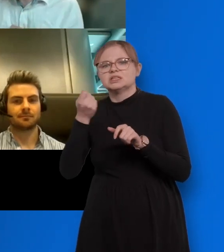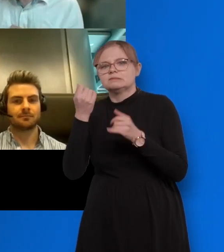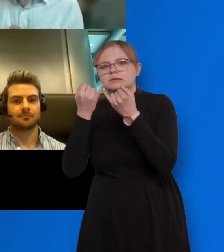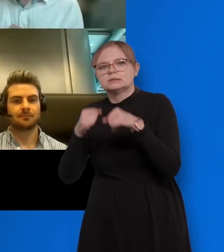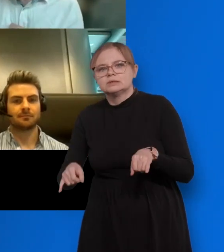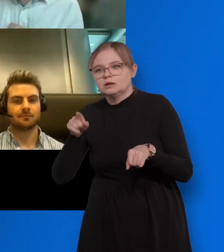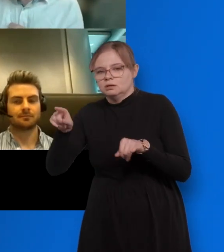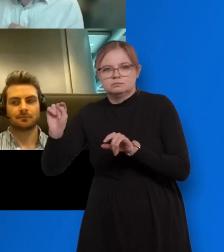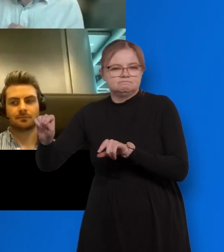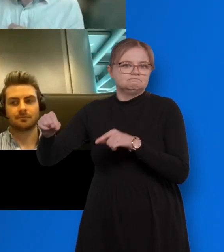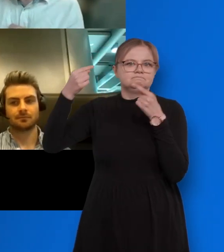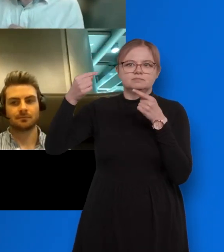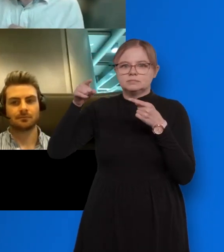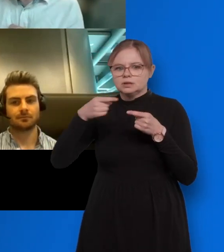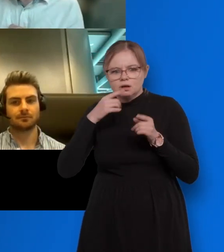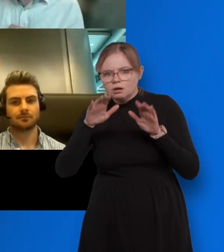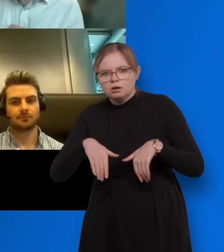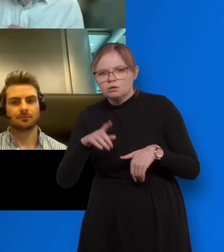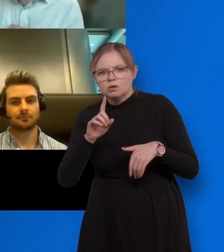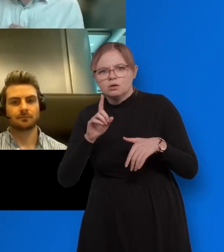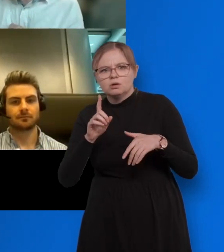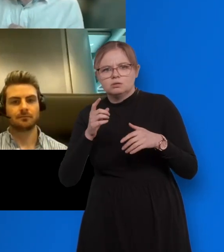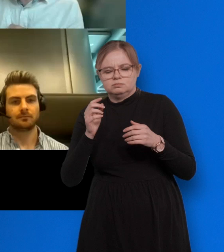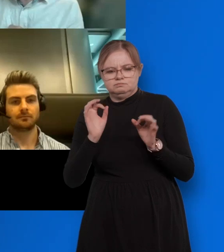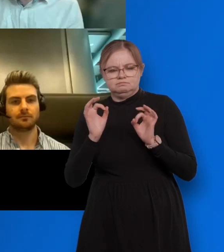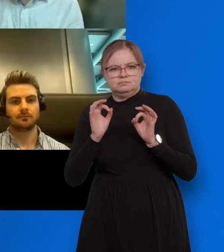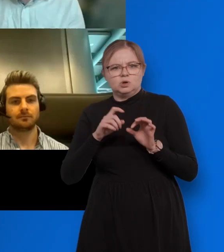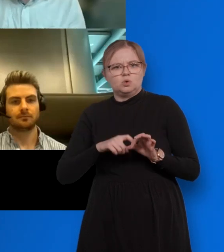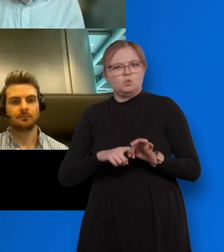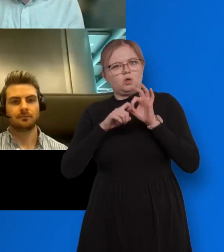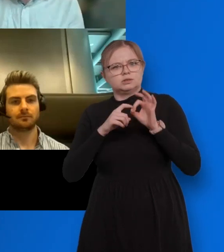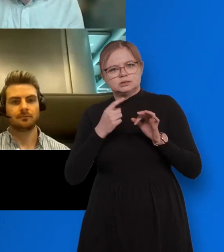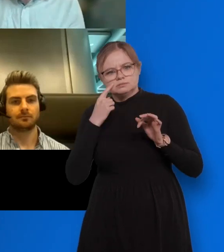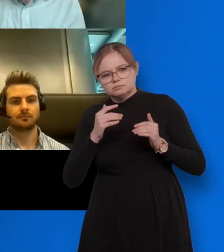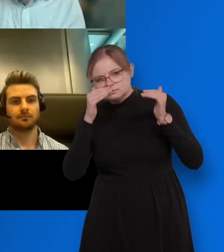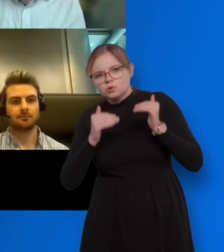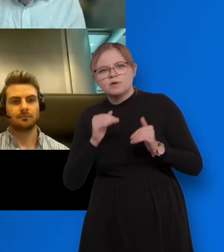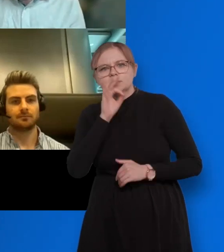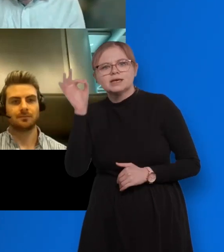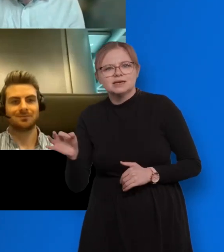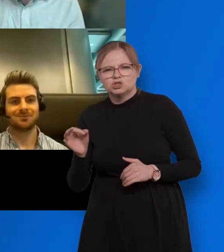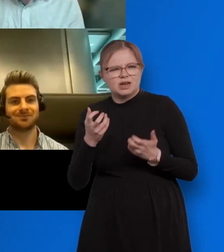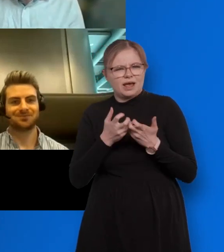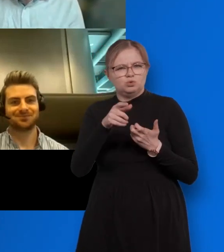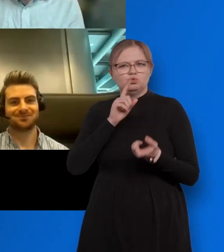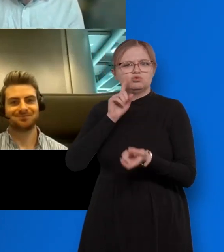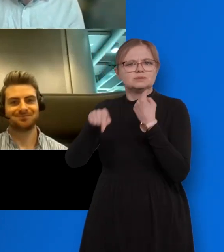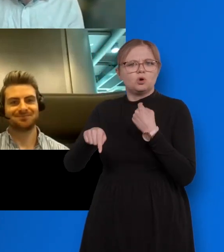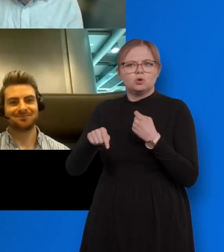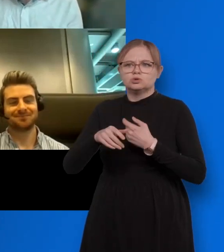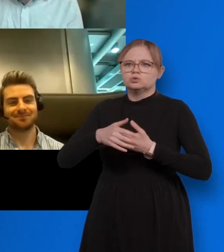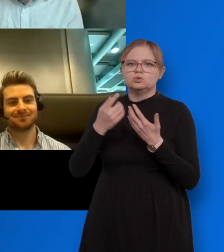that the quality of the application was not sufficiently considered? And yeah, if so, how do you respond and make the case